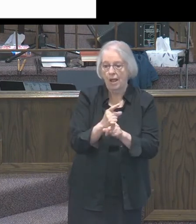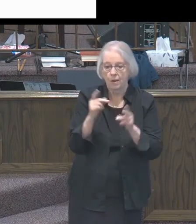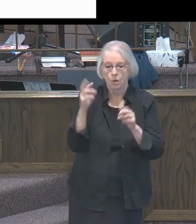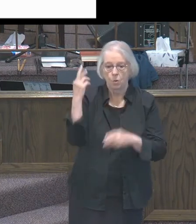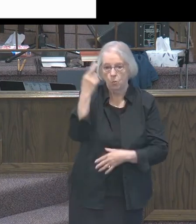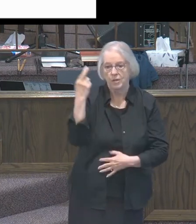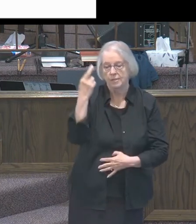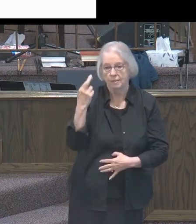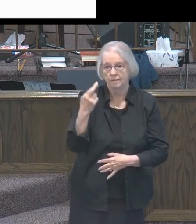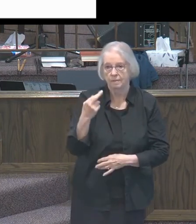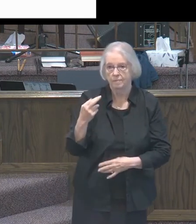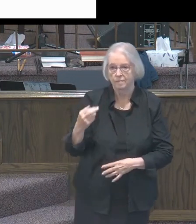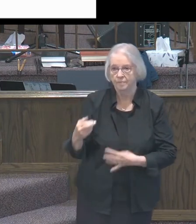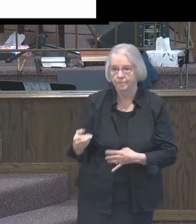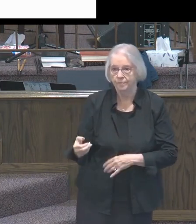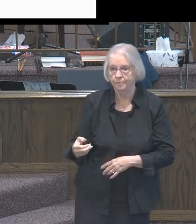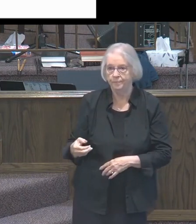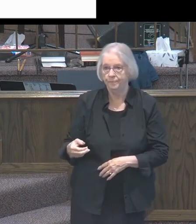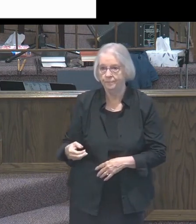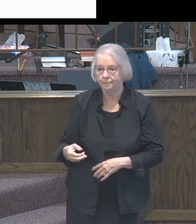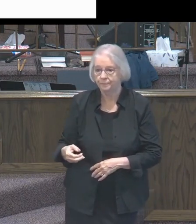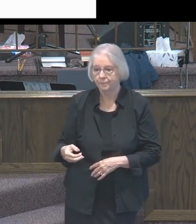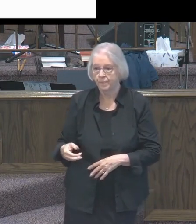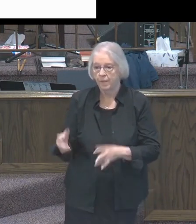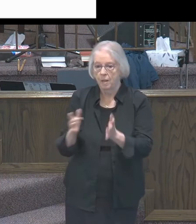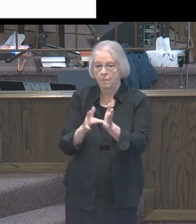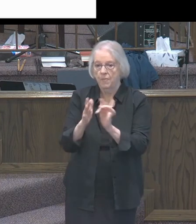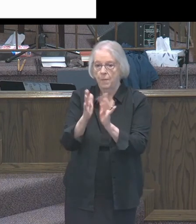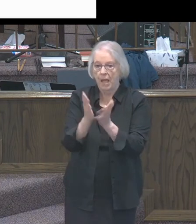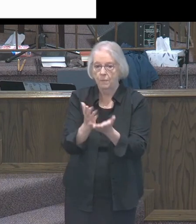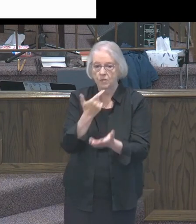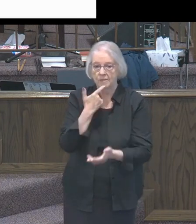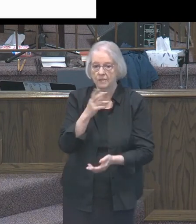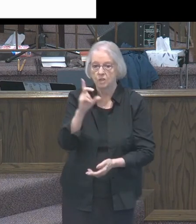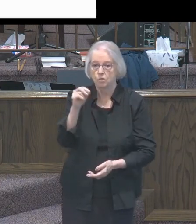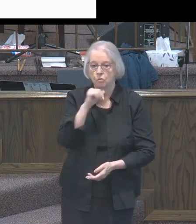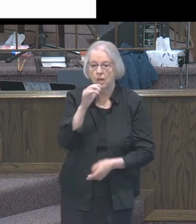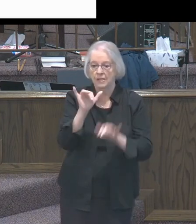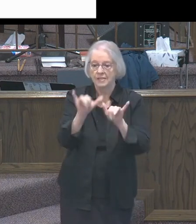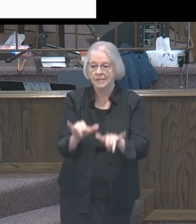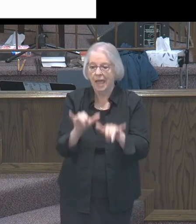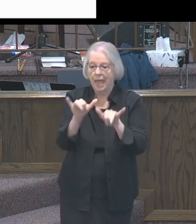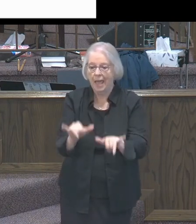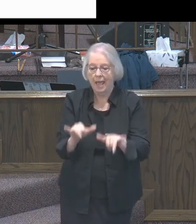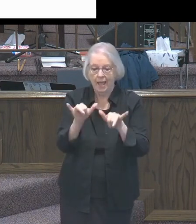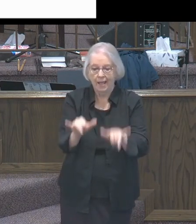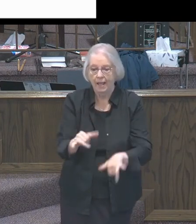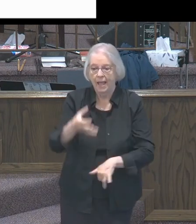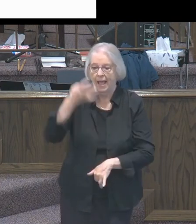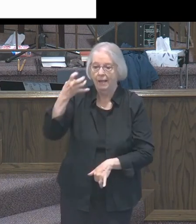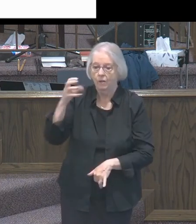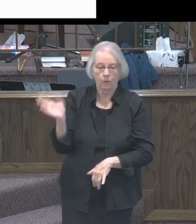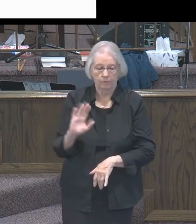right, nor give place to the devil. What does this look like? It says this is